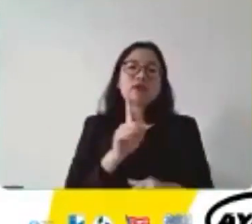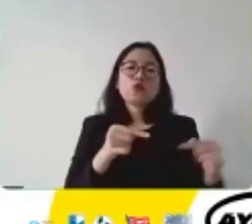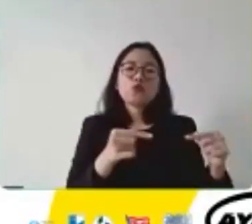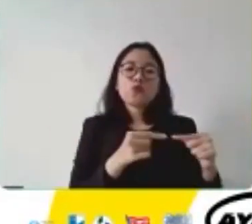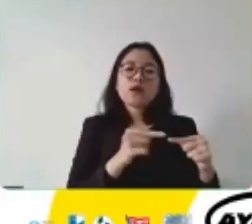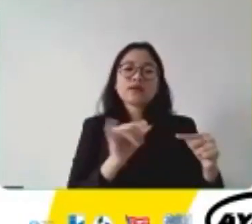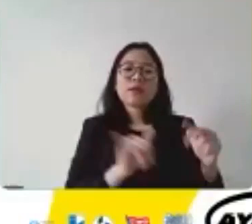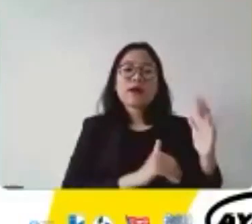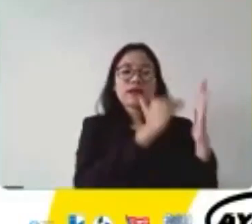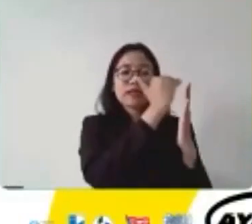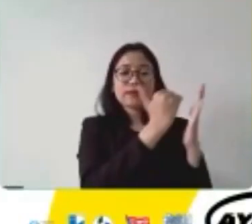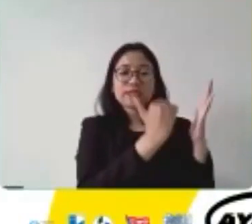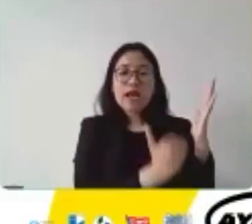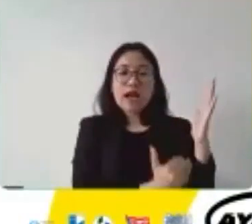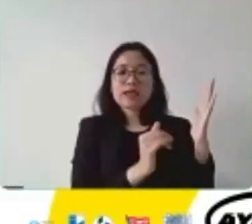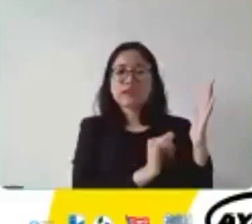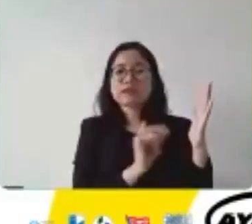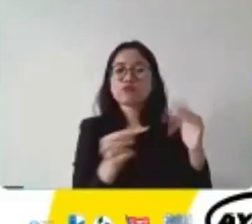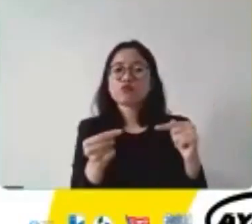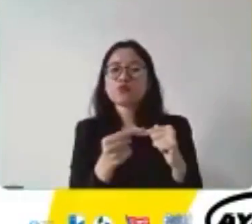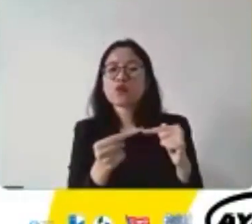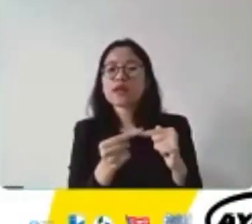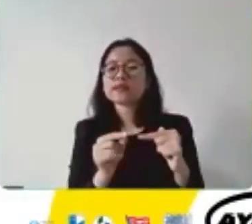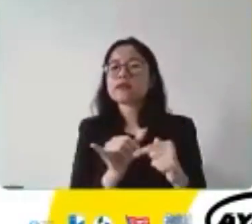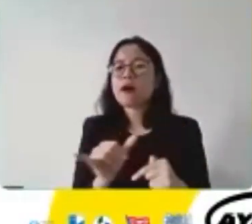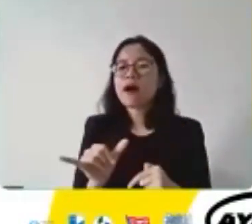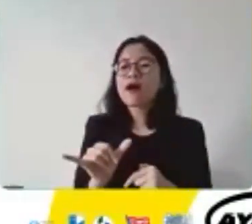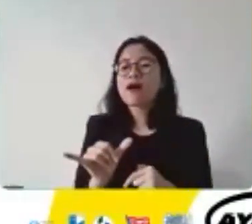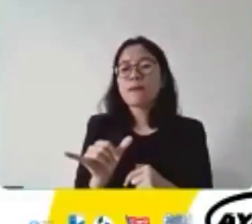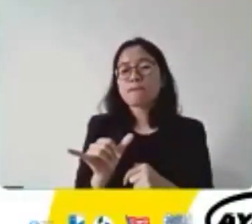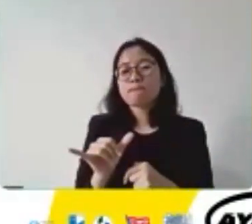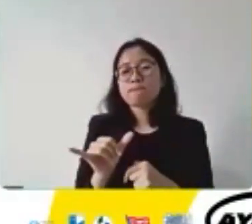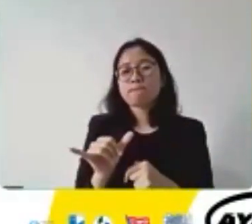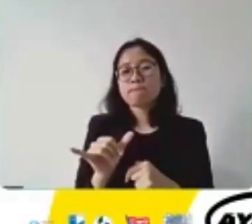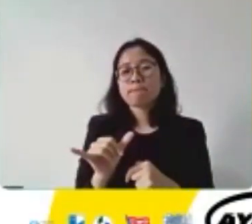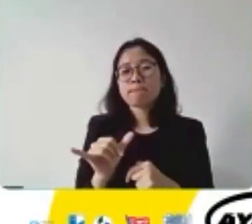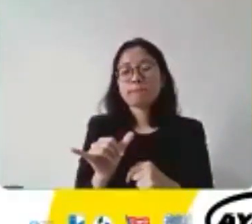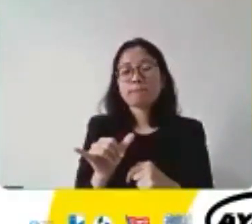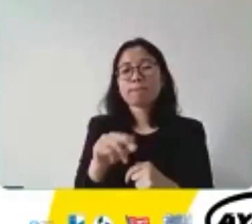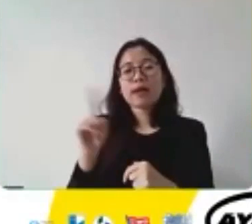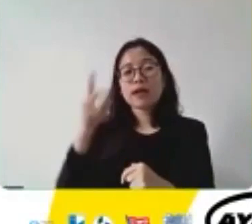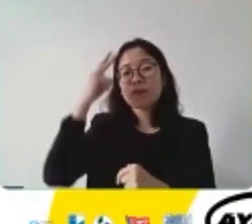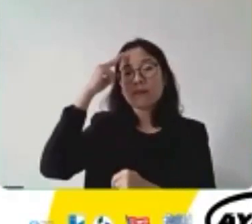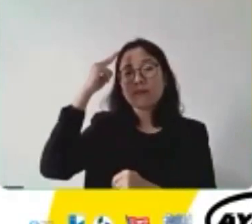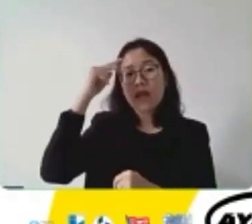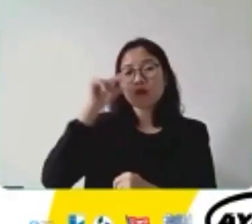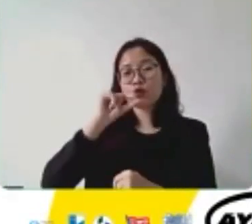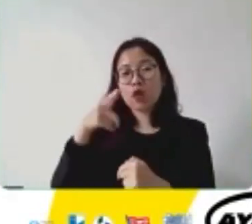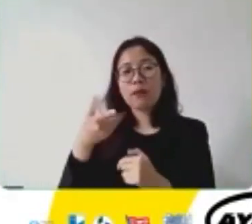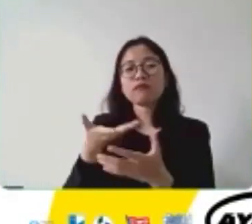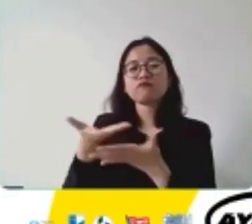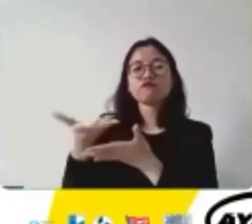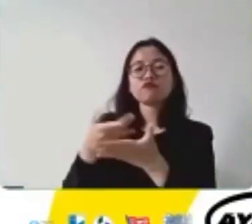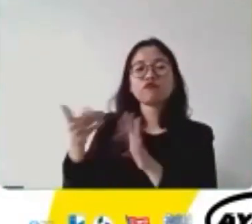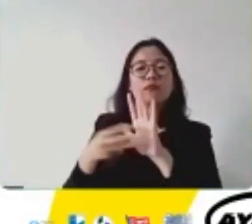you look at the second row, we have the sources of air pollution, different sources of air pollution, the different settings of air, the